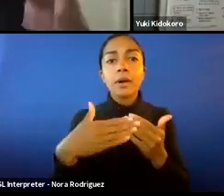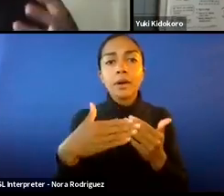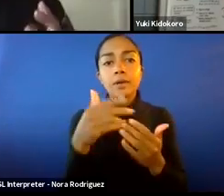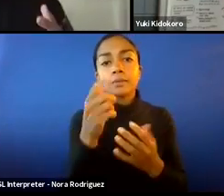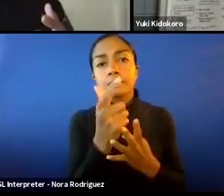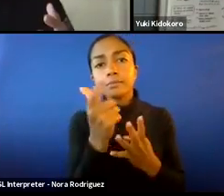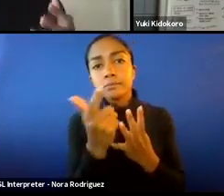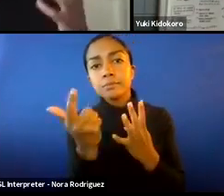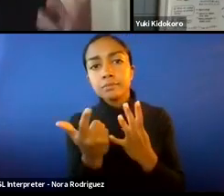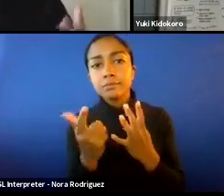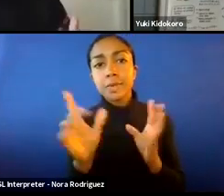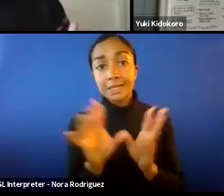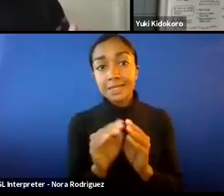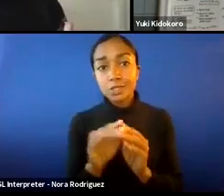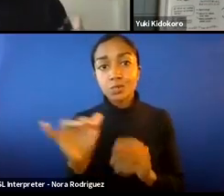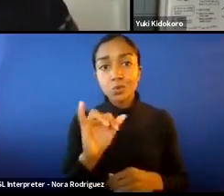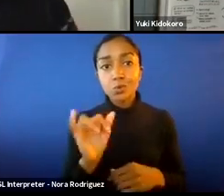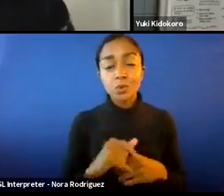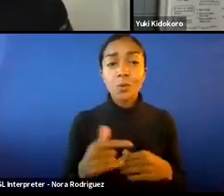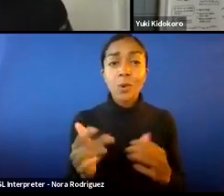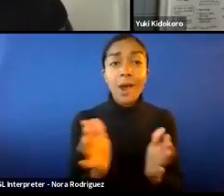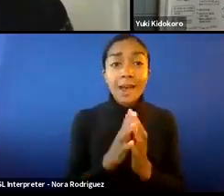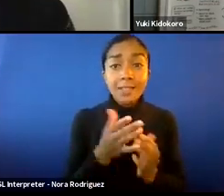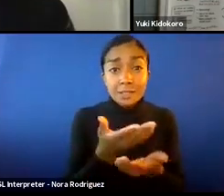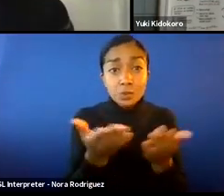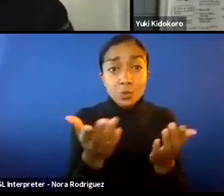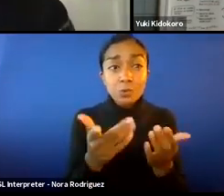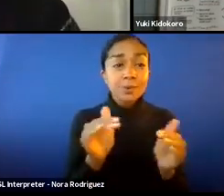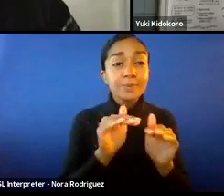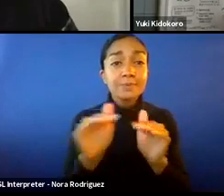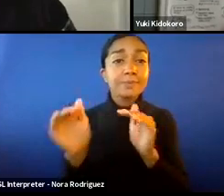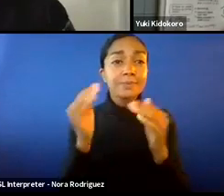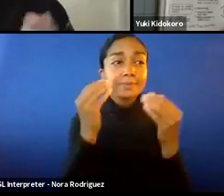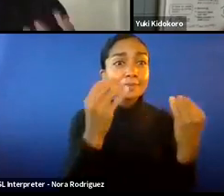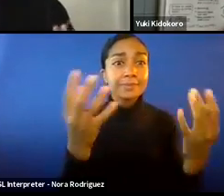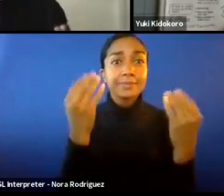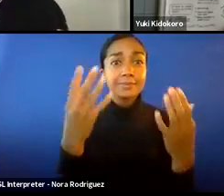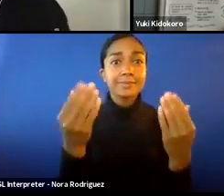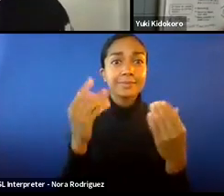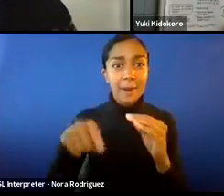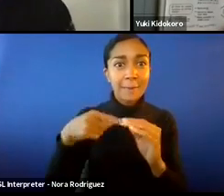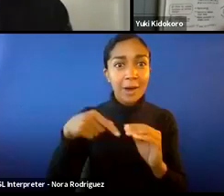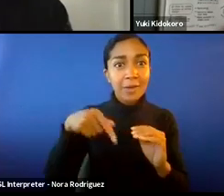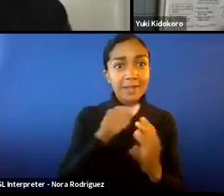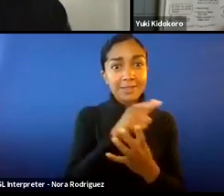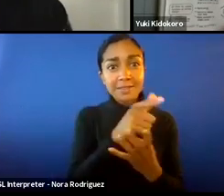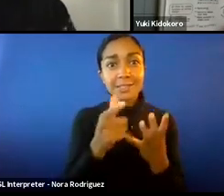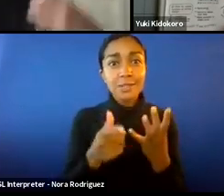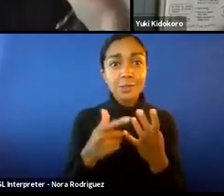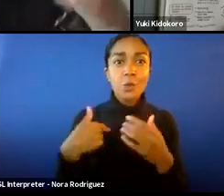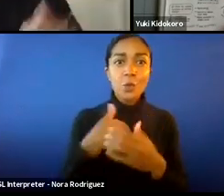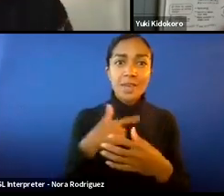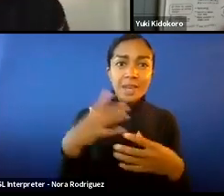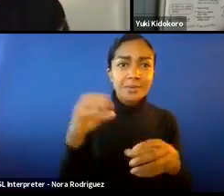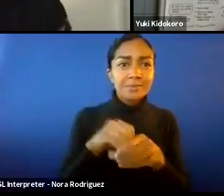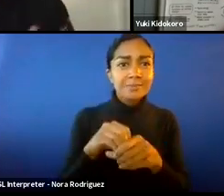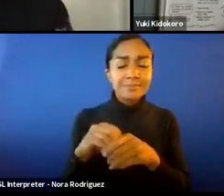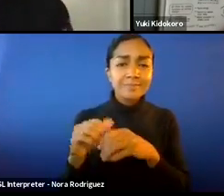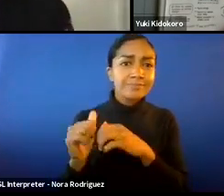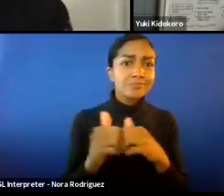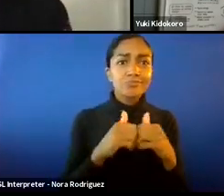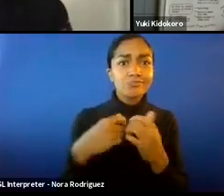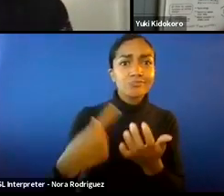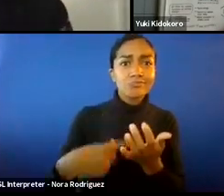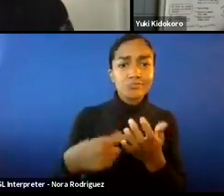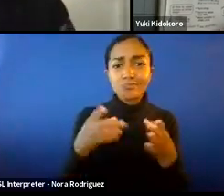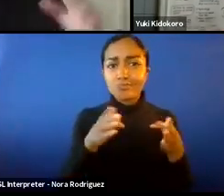We're asking y'all, spread the word. Let's keep building our circles and strategizing together so that we can move in a more coordinated way. Post your pictures, your